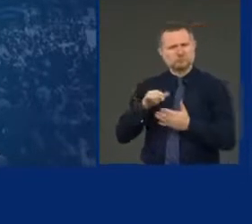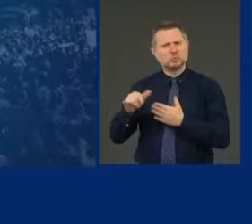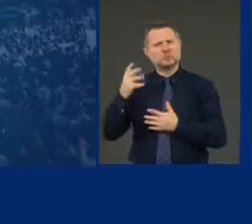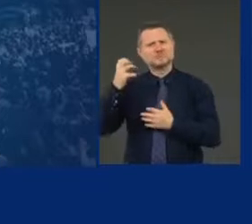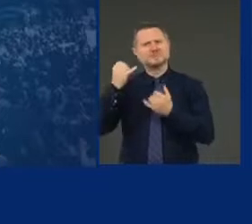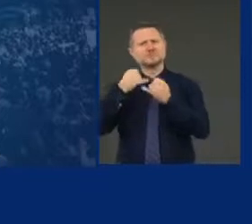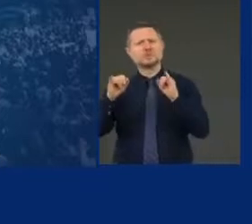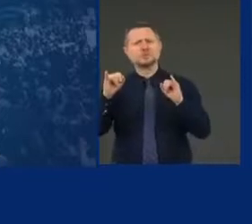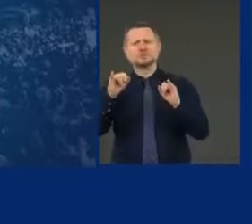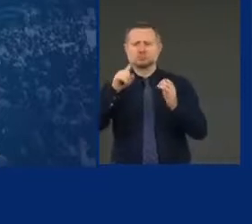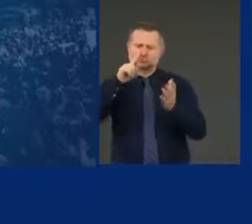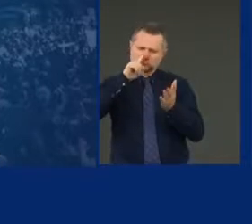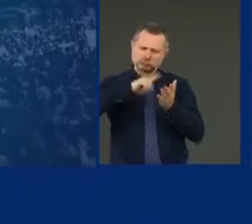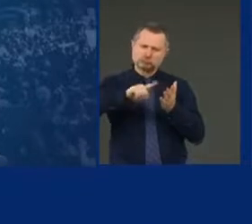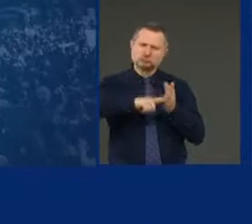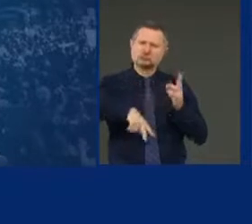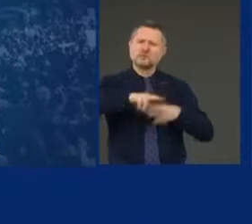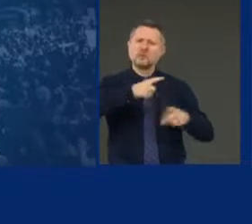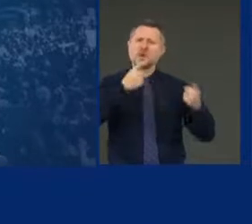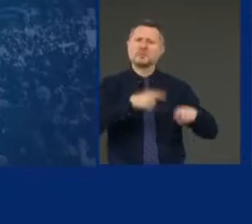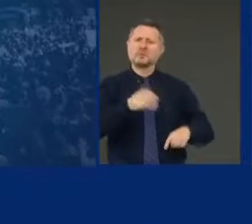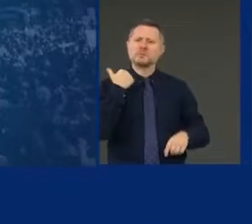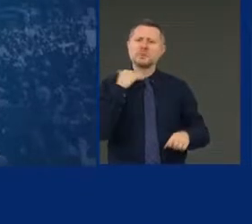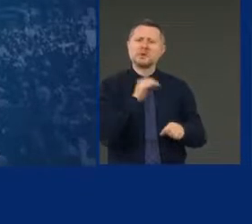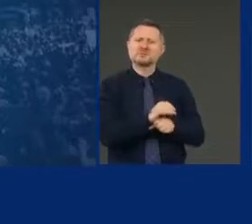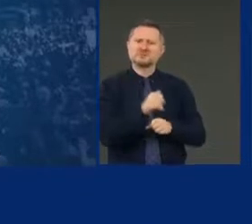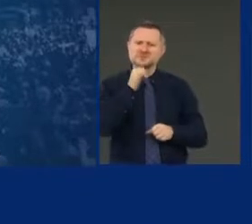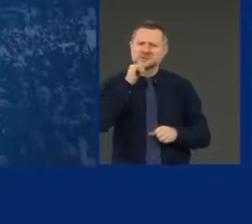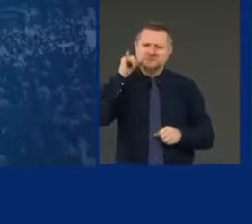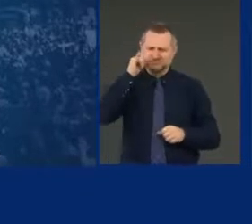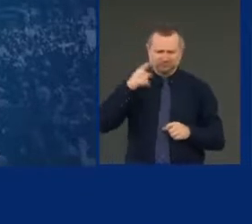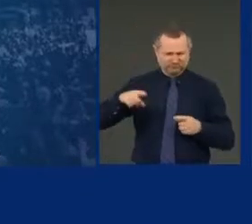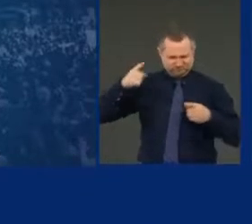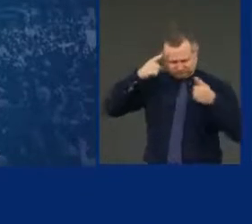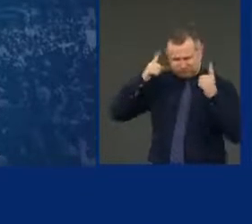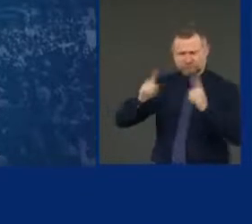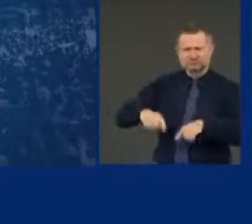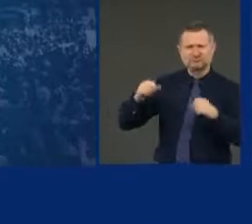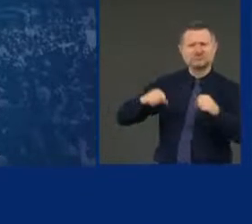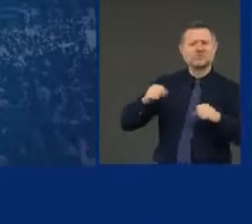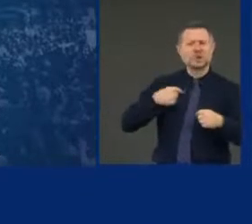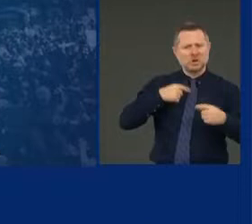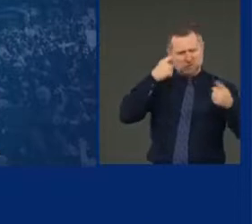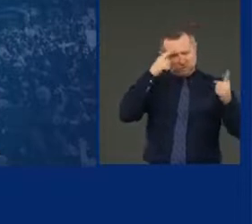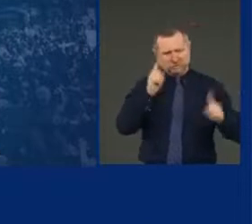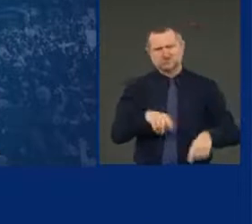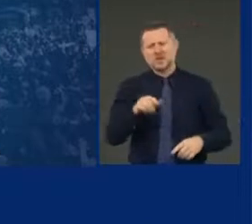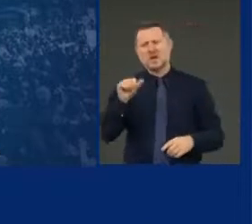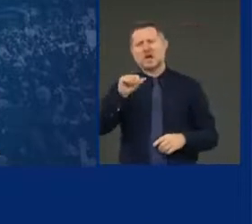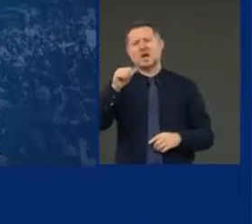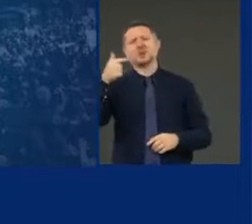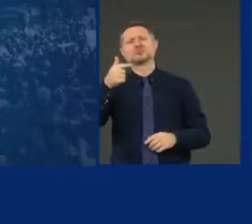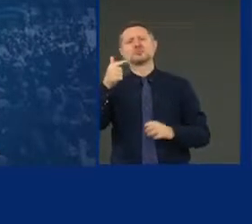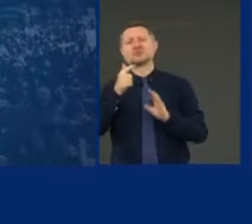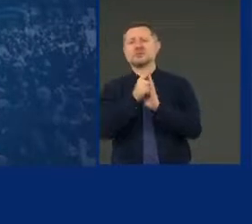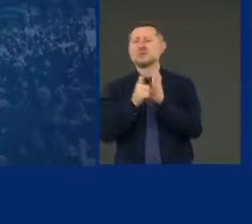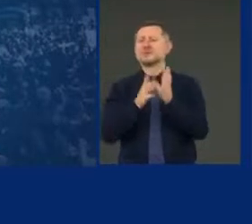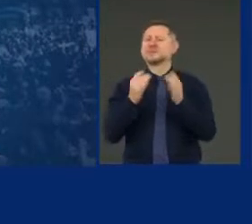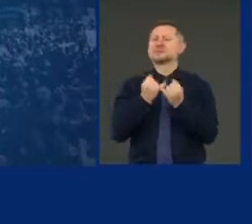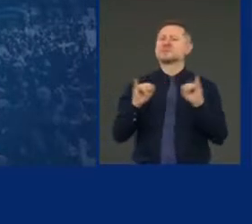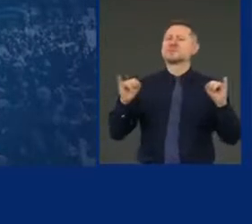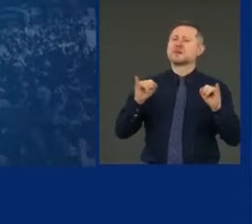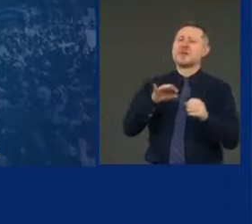I agree, and we agree that the Attorney General is an independently elected official in the state of New